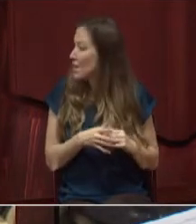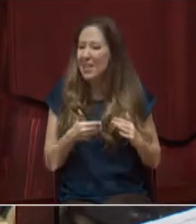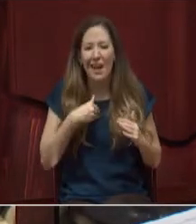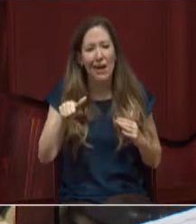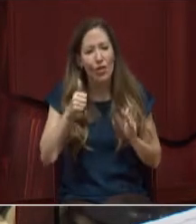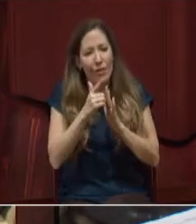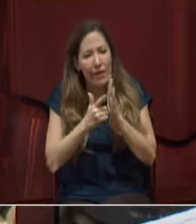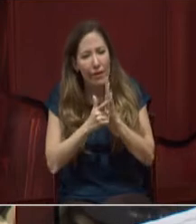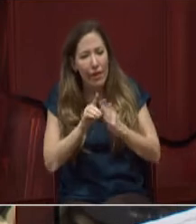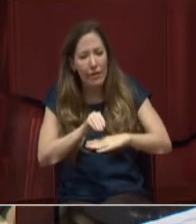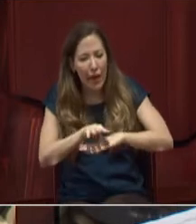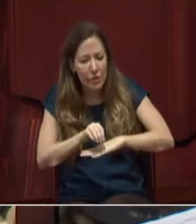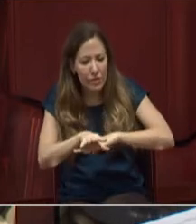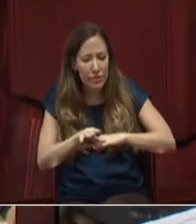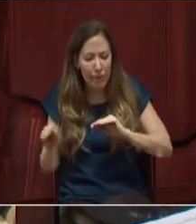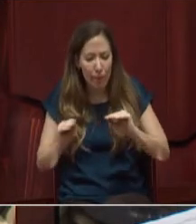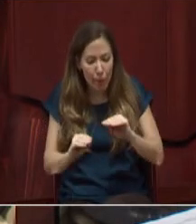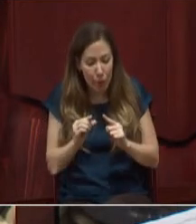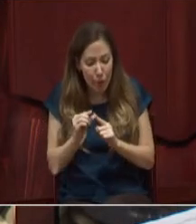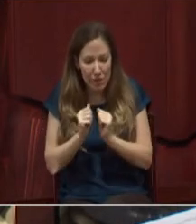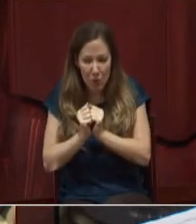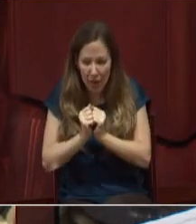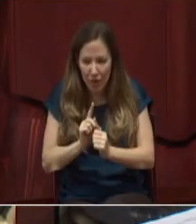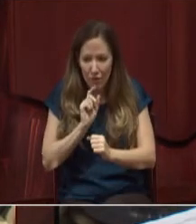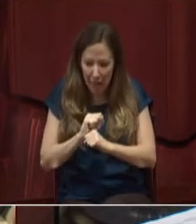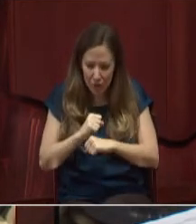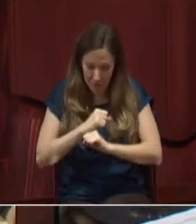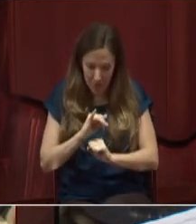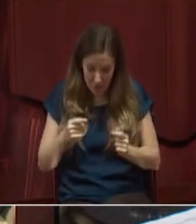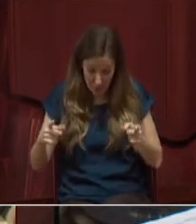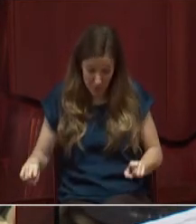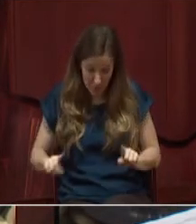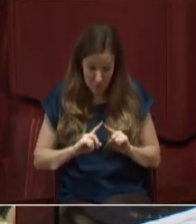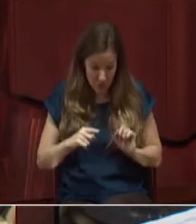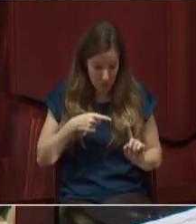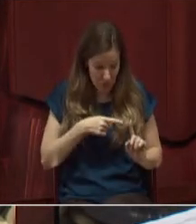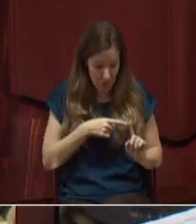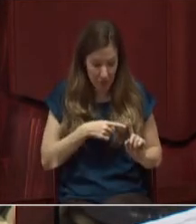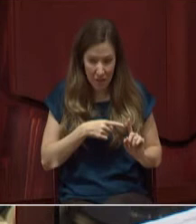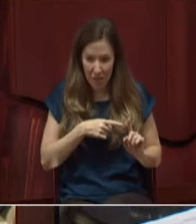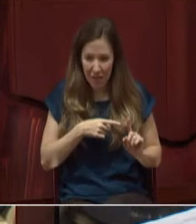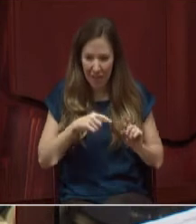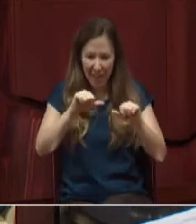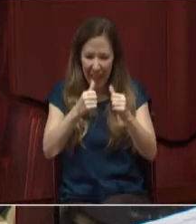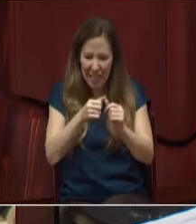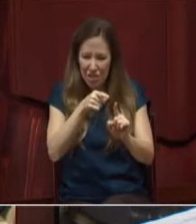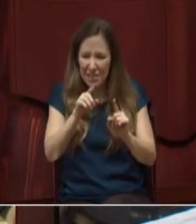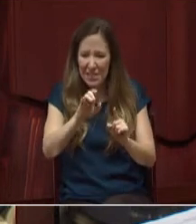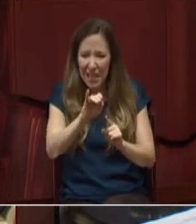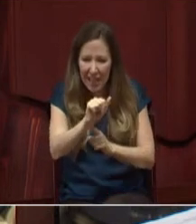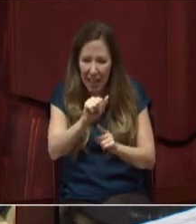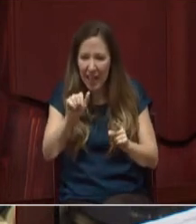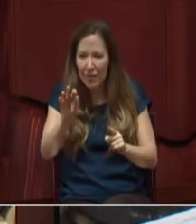together to provide the actual framework. But the agencies weren't asked until it